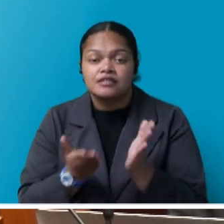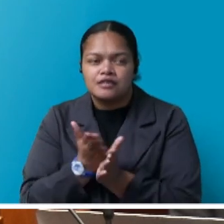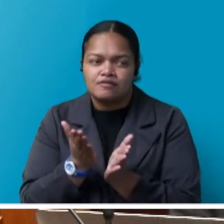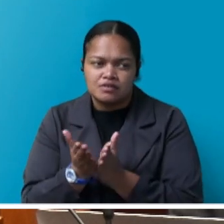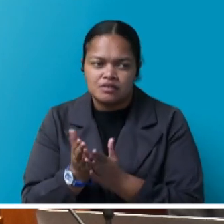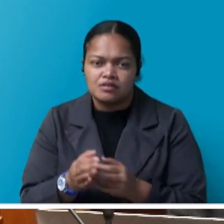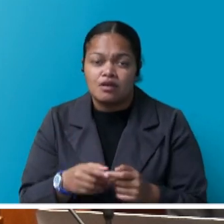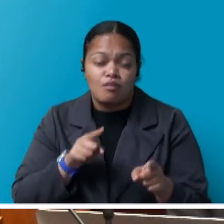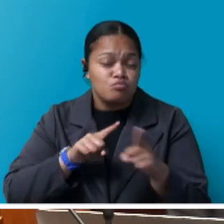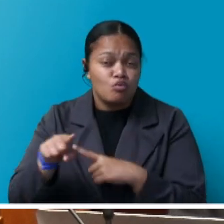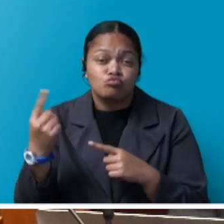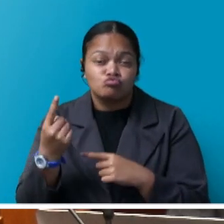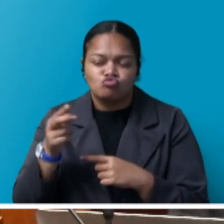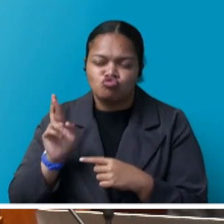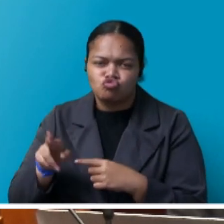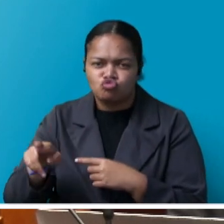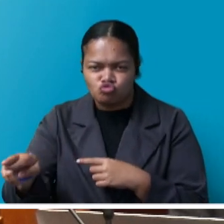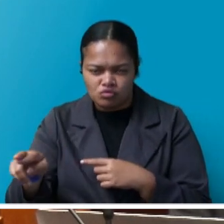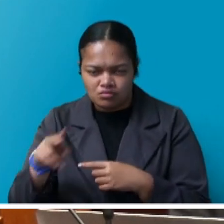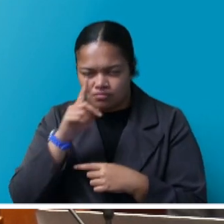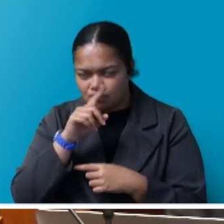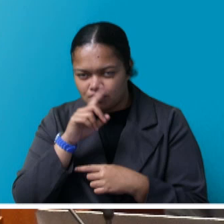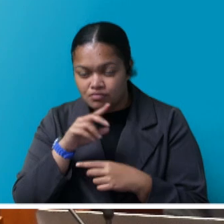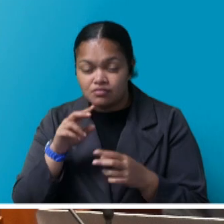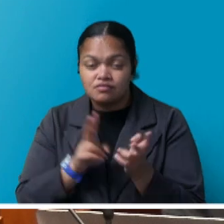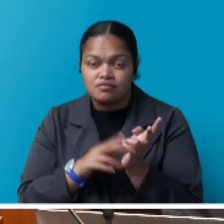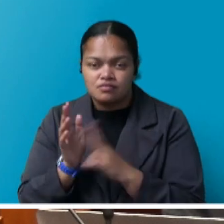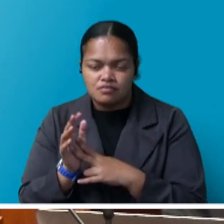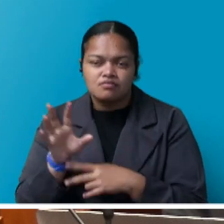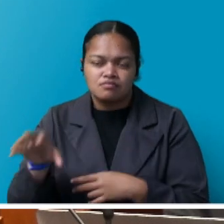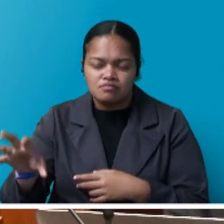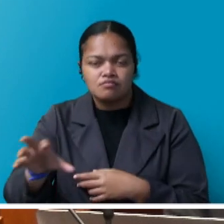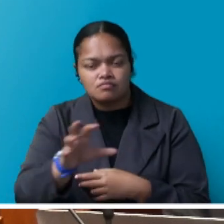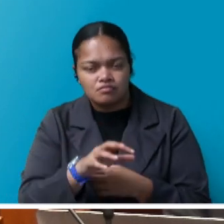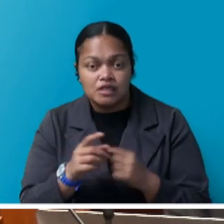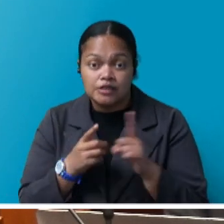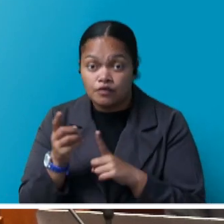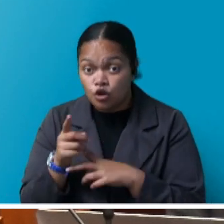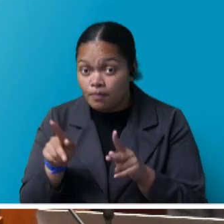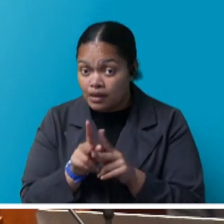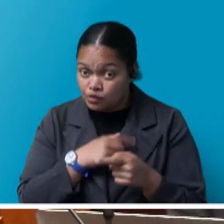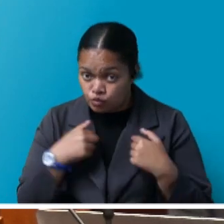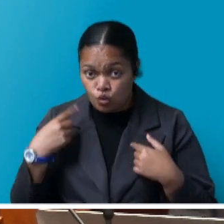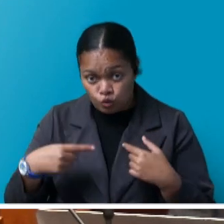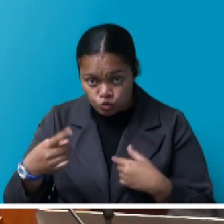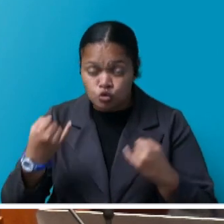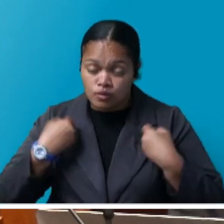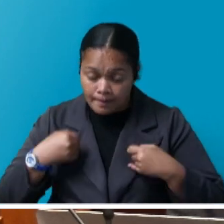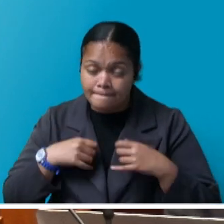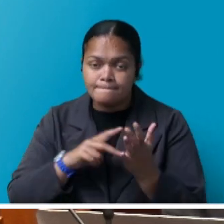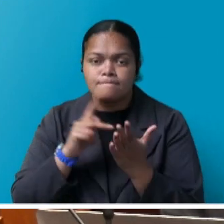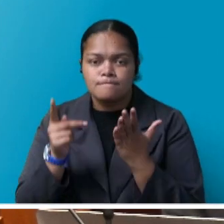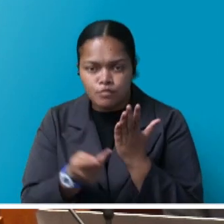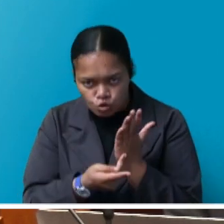for our rural Fijians. Through strategic partnerships with government agencies and development partners, we will continue to implement projects